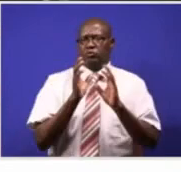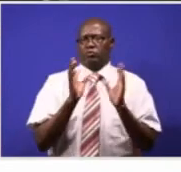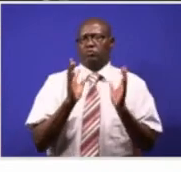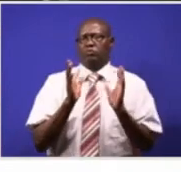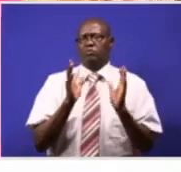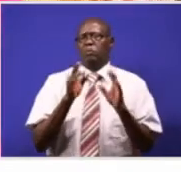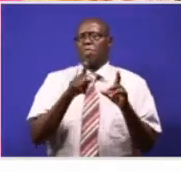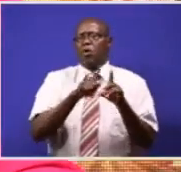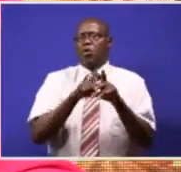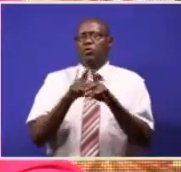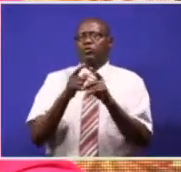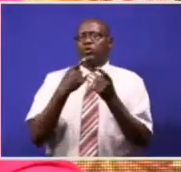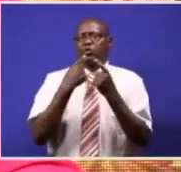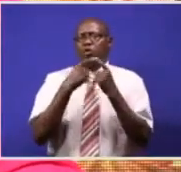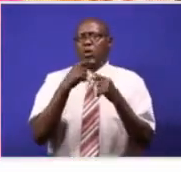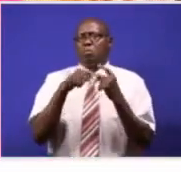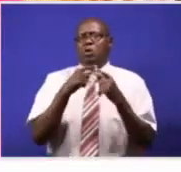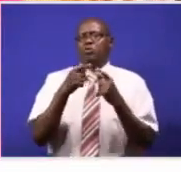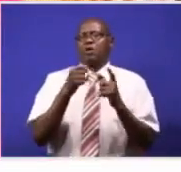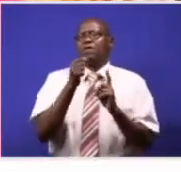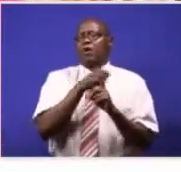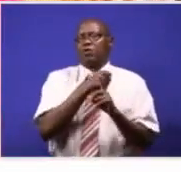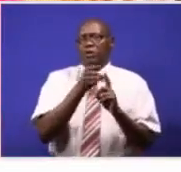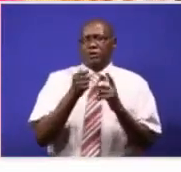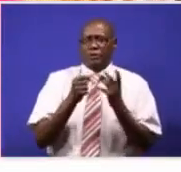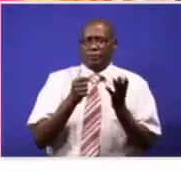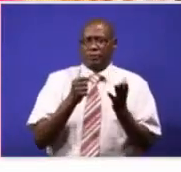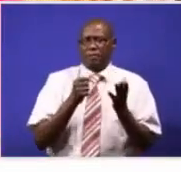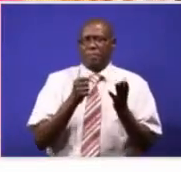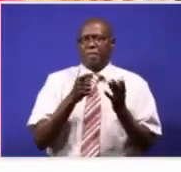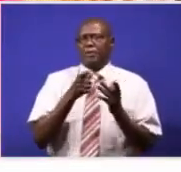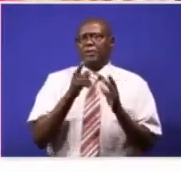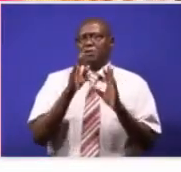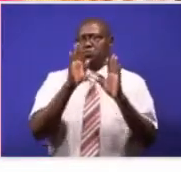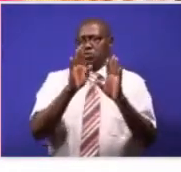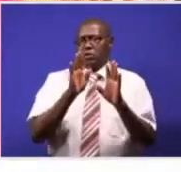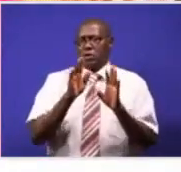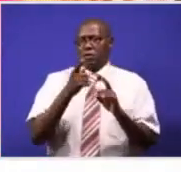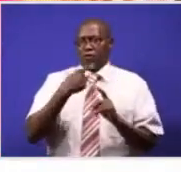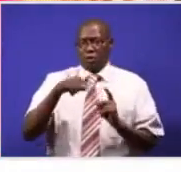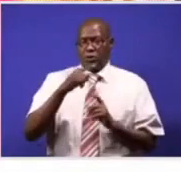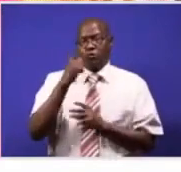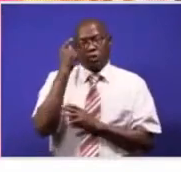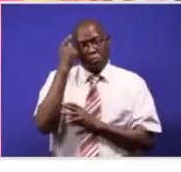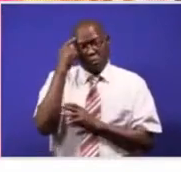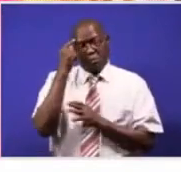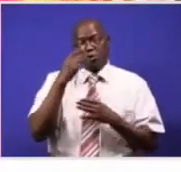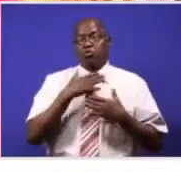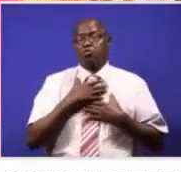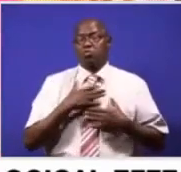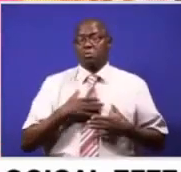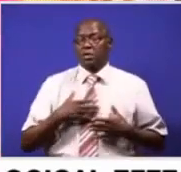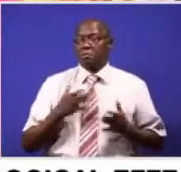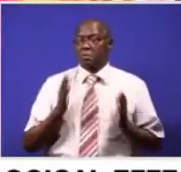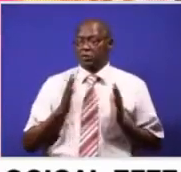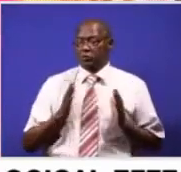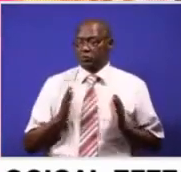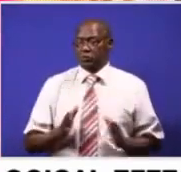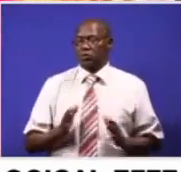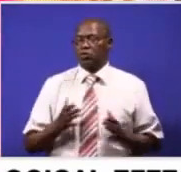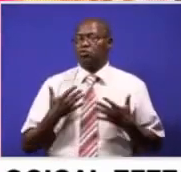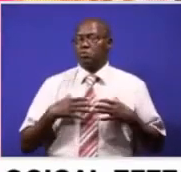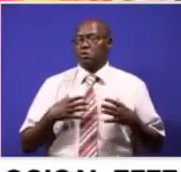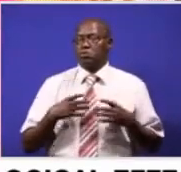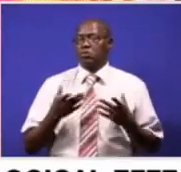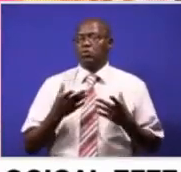We are also talking about violence. And it's important for us to remember that human beings, when they are exposed